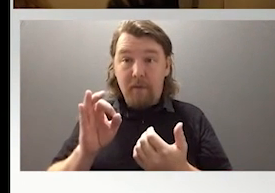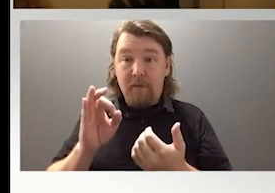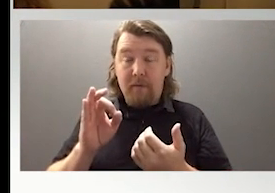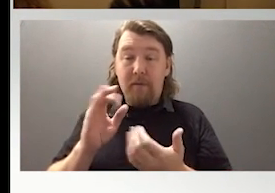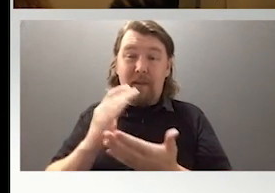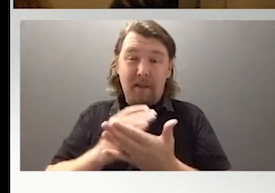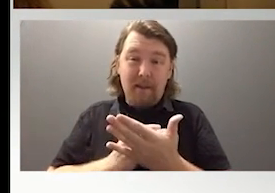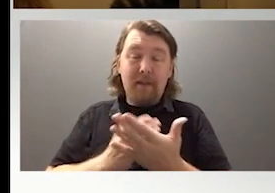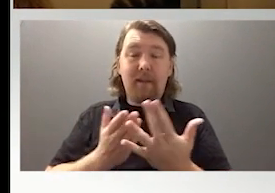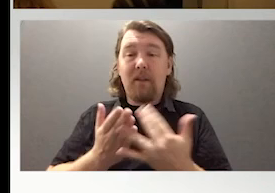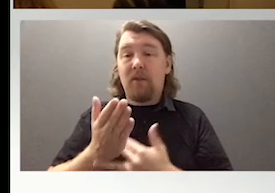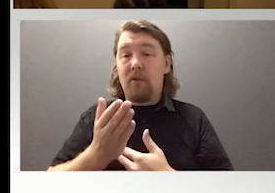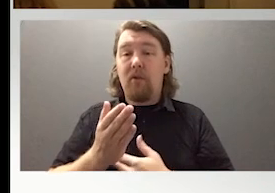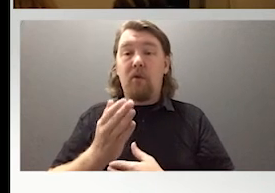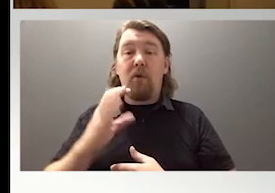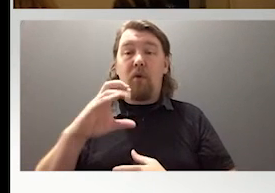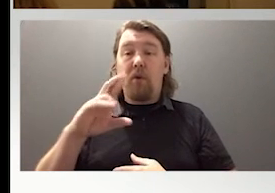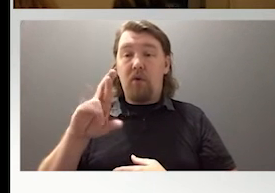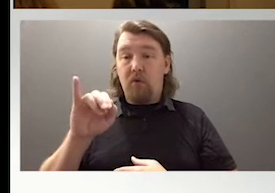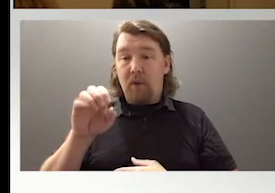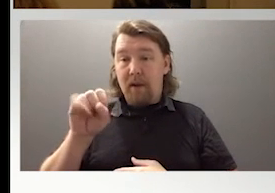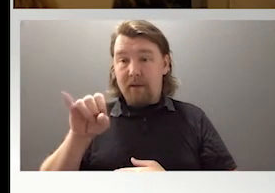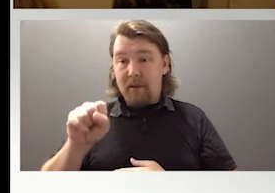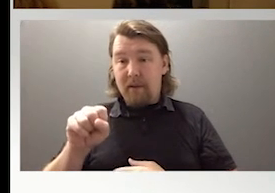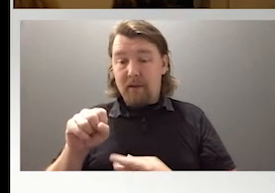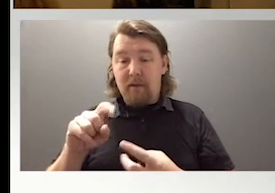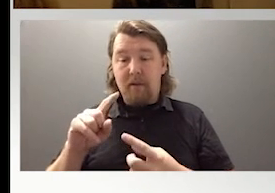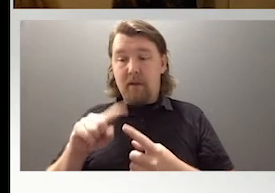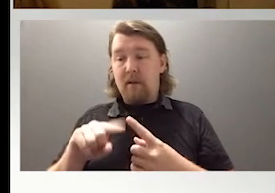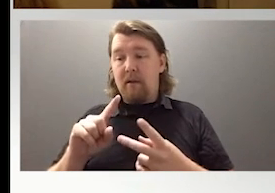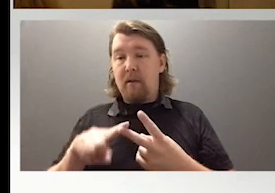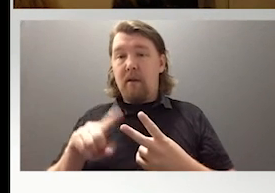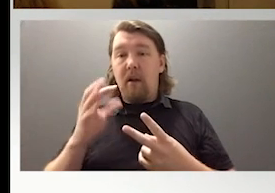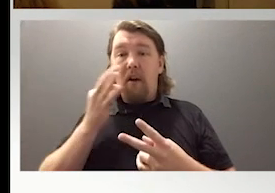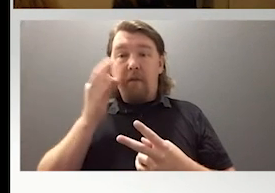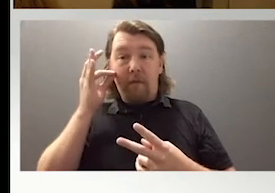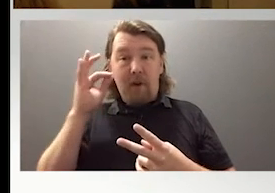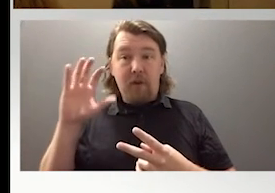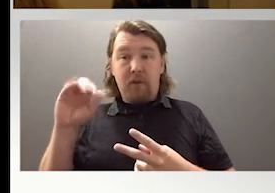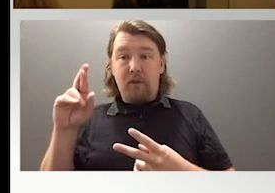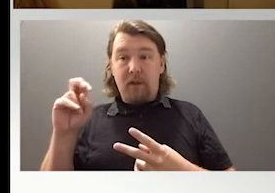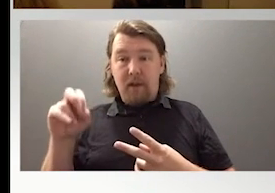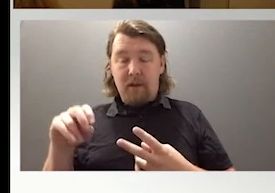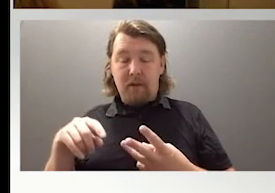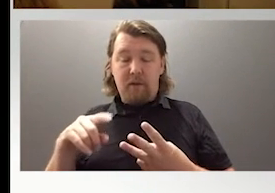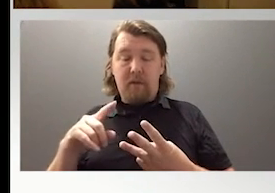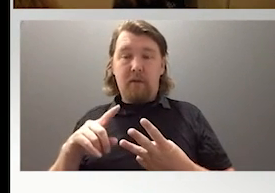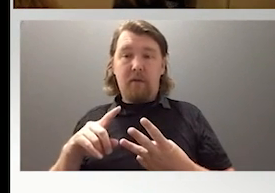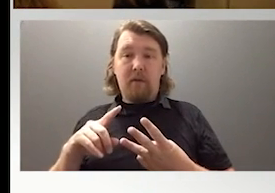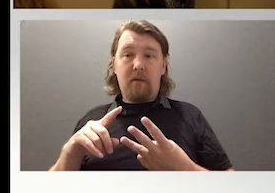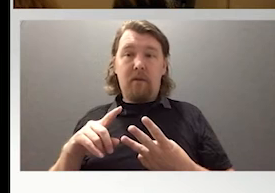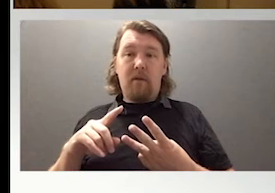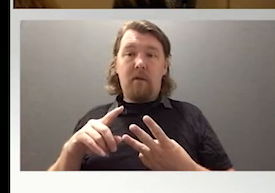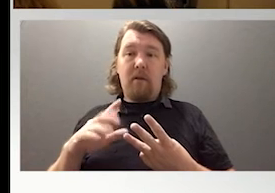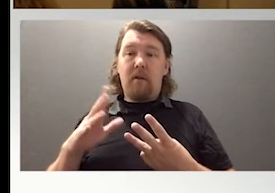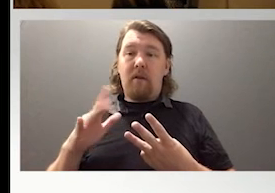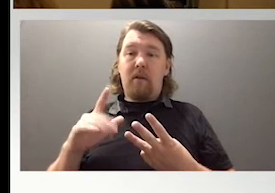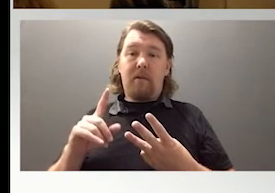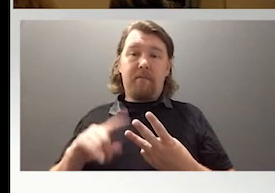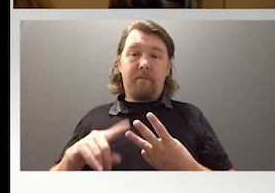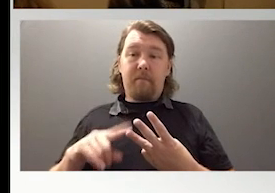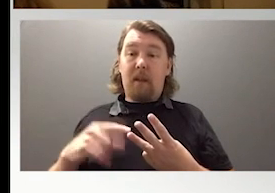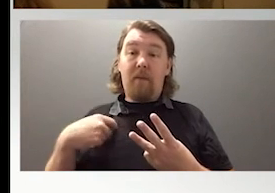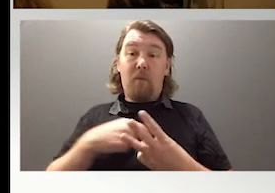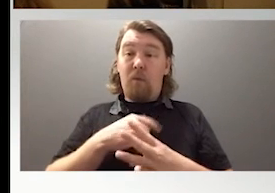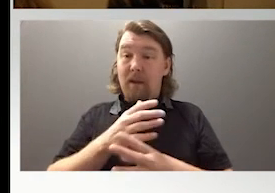through that list, whether they're crisis or, foster care and reach permanency, or